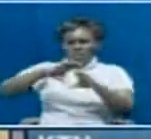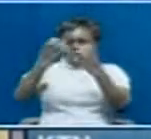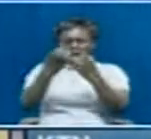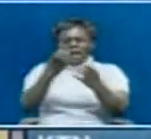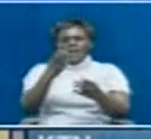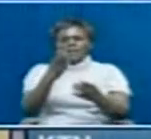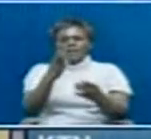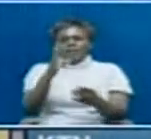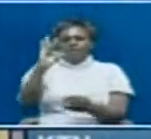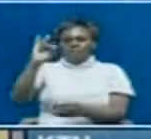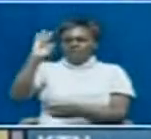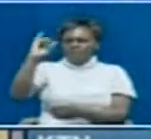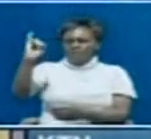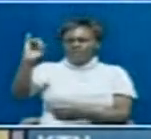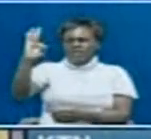body, FIFA.